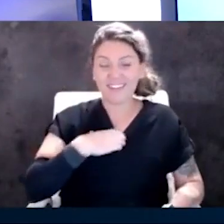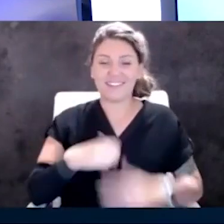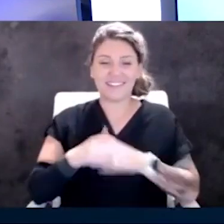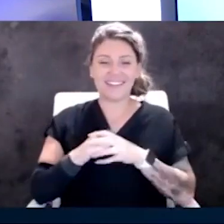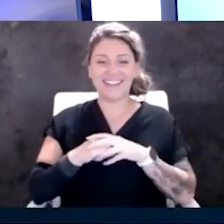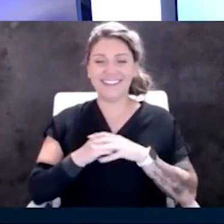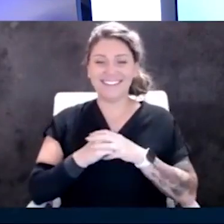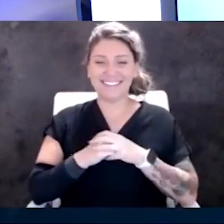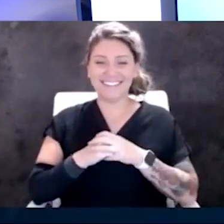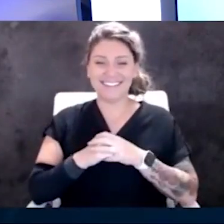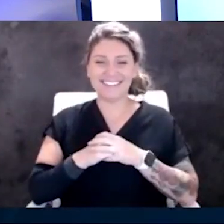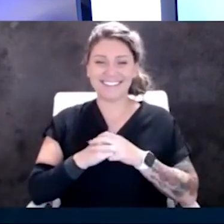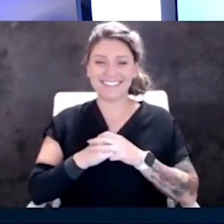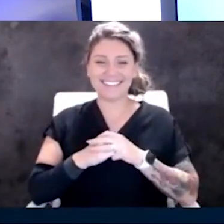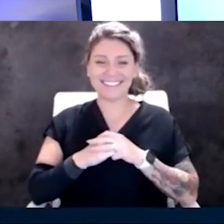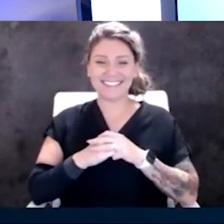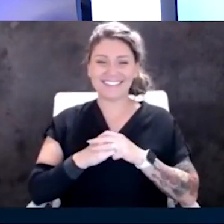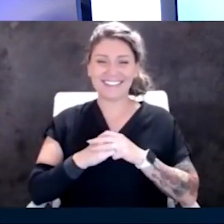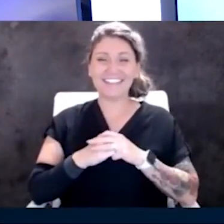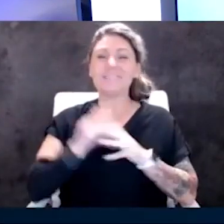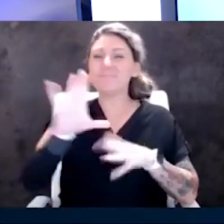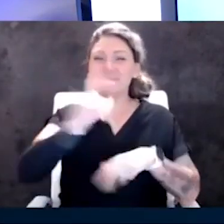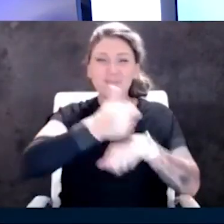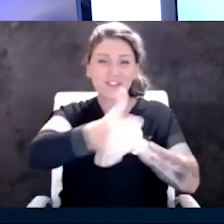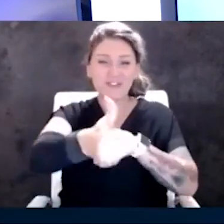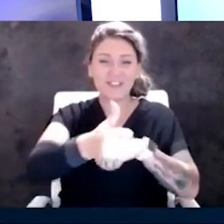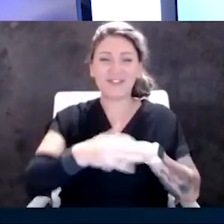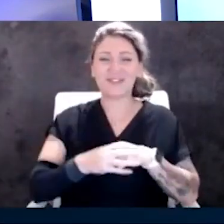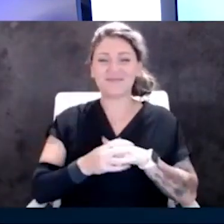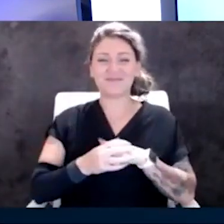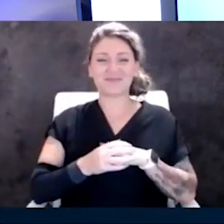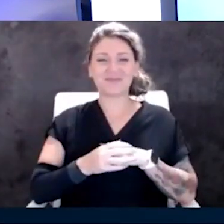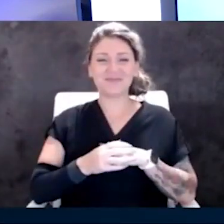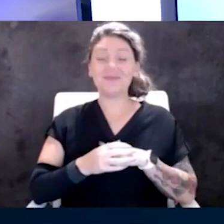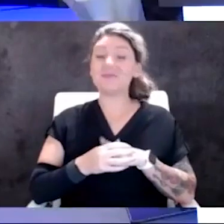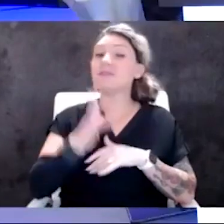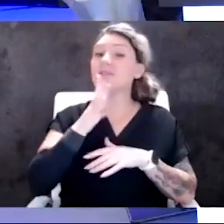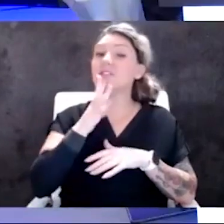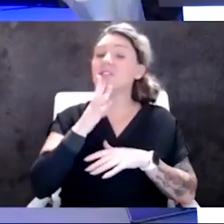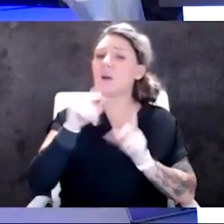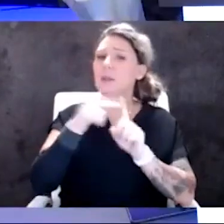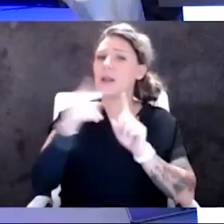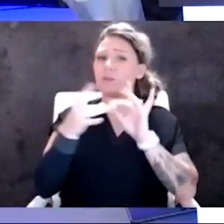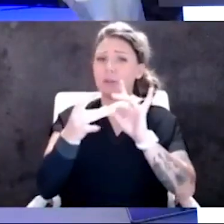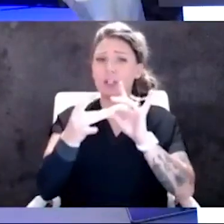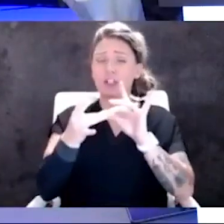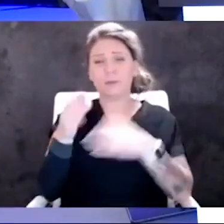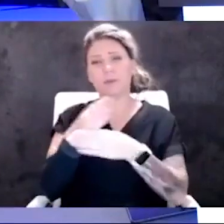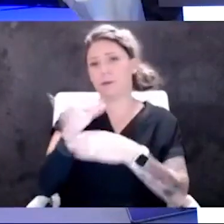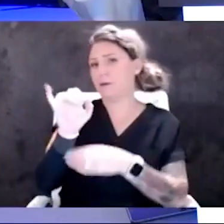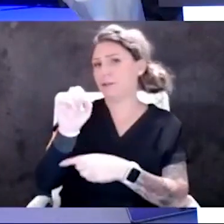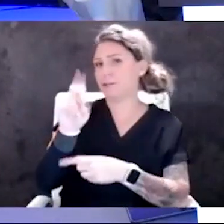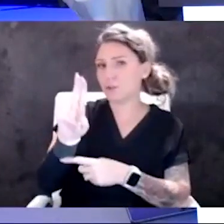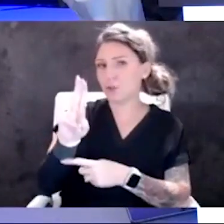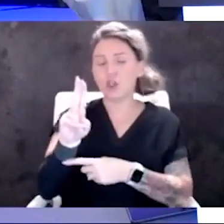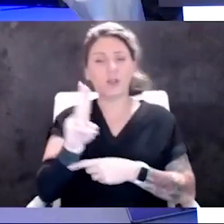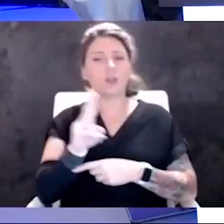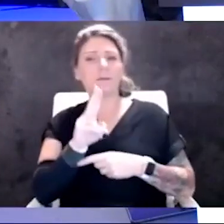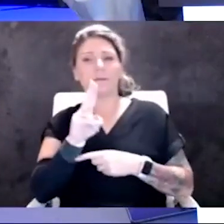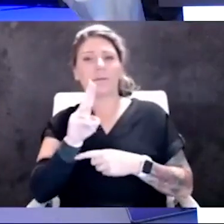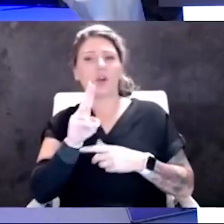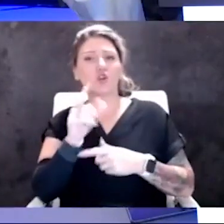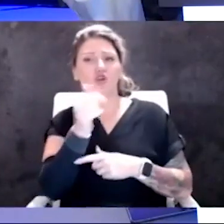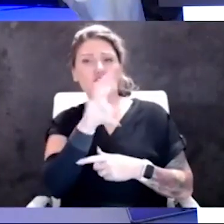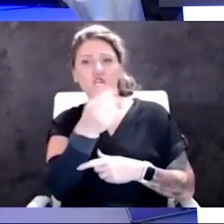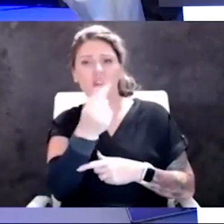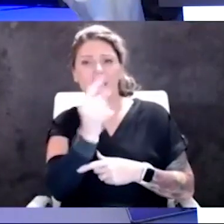Excellent, Latham. It's your fault. So tell me, talk to us a little bit about the relationship between our ICU, Great Bend, how we've been taking patients, and how you've been trying to